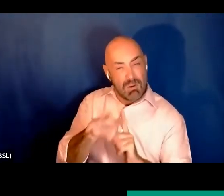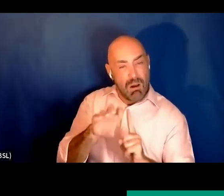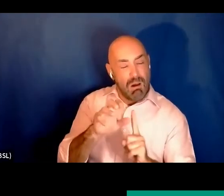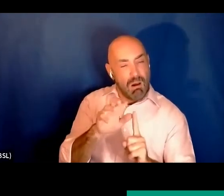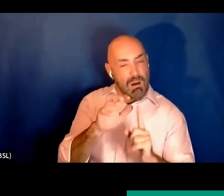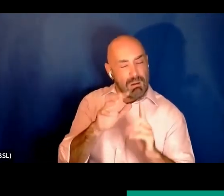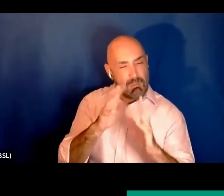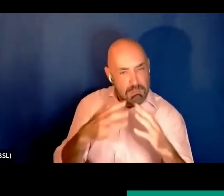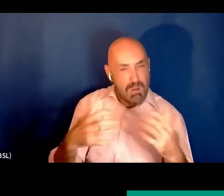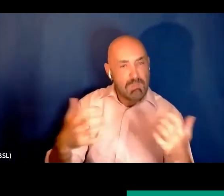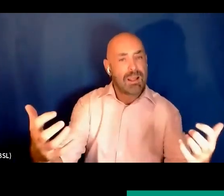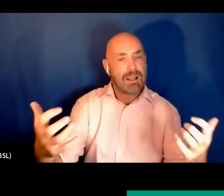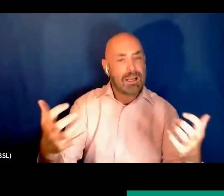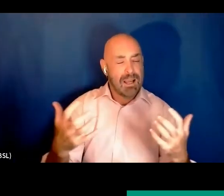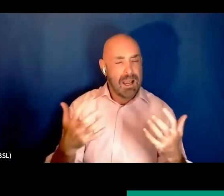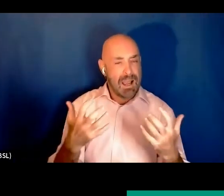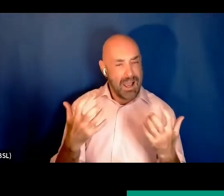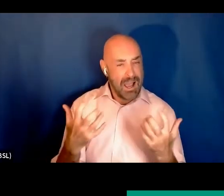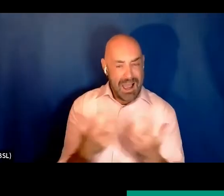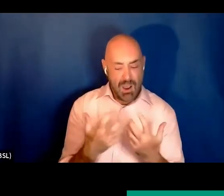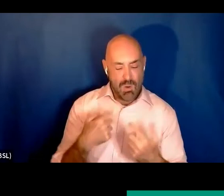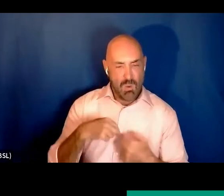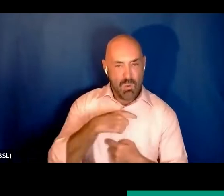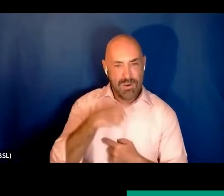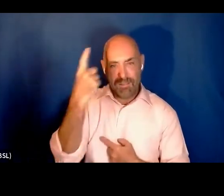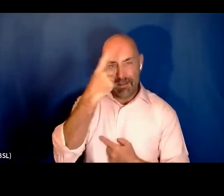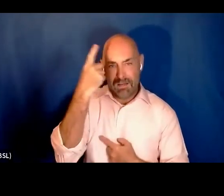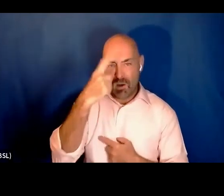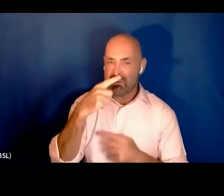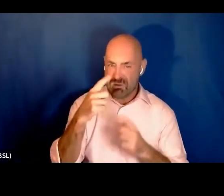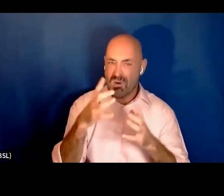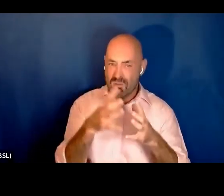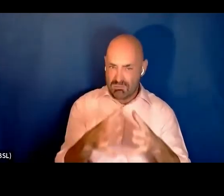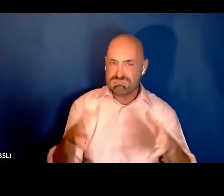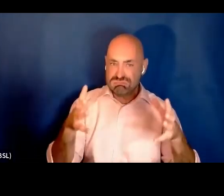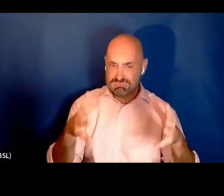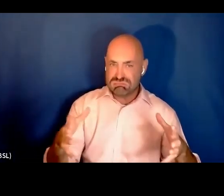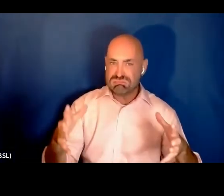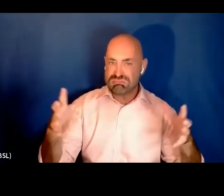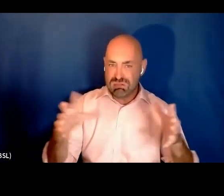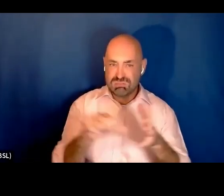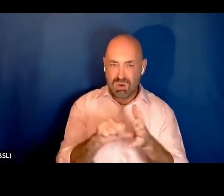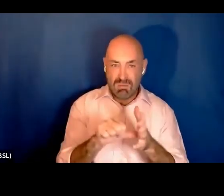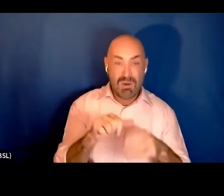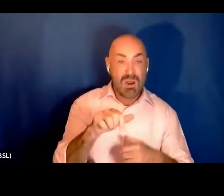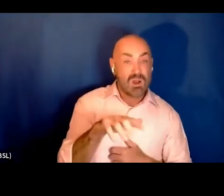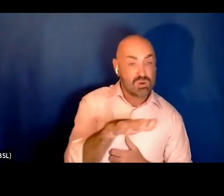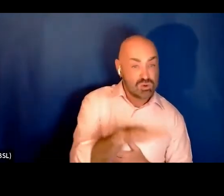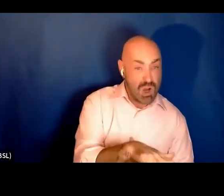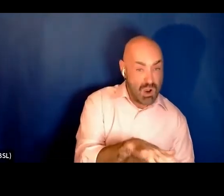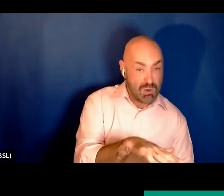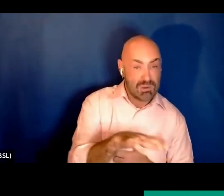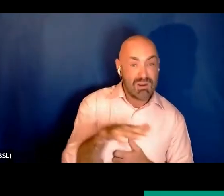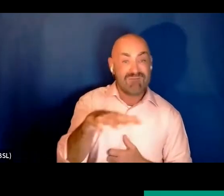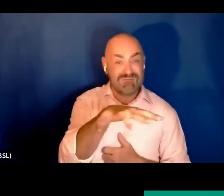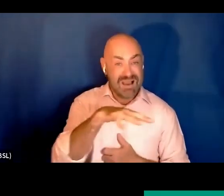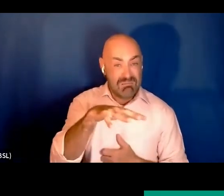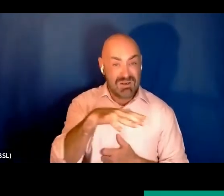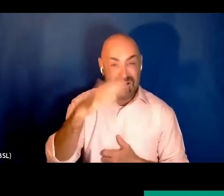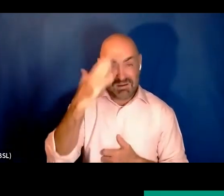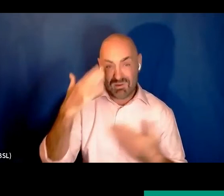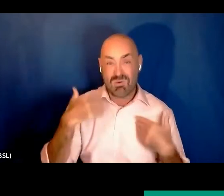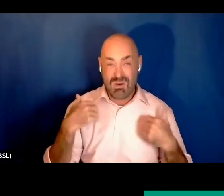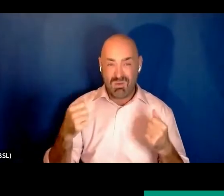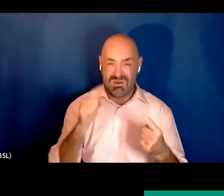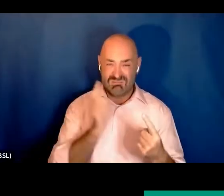on how we might think about the growing problem of child and family mental health. The seminars